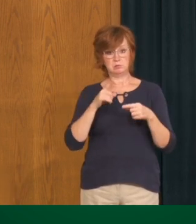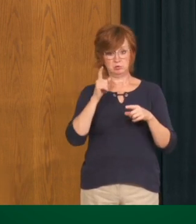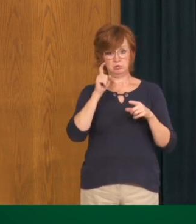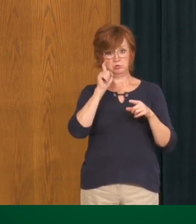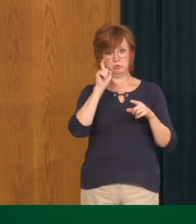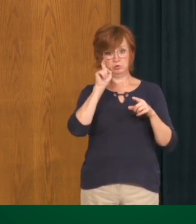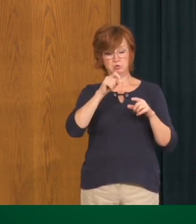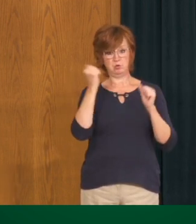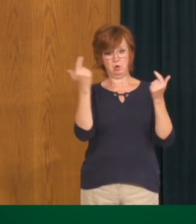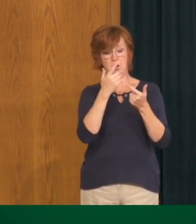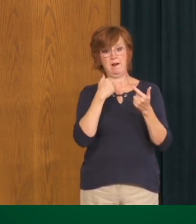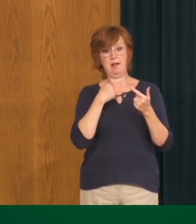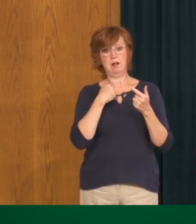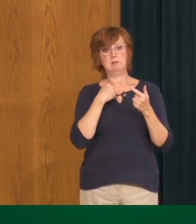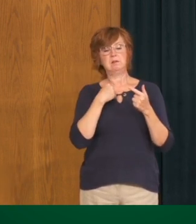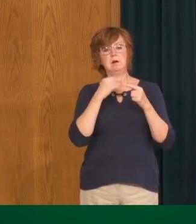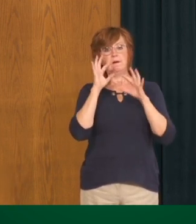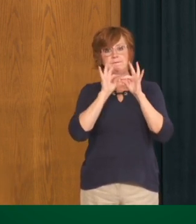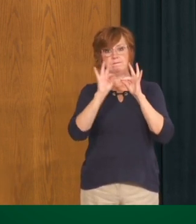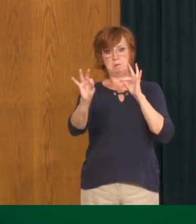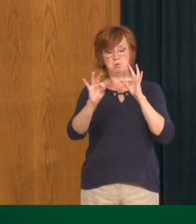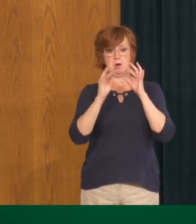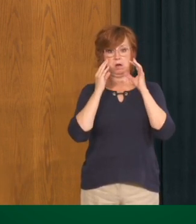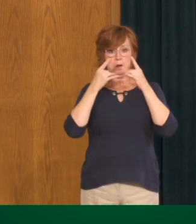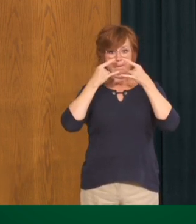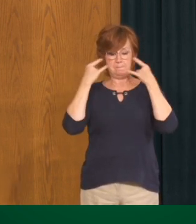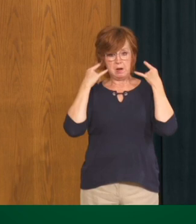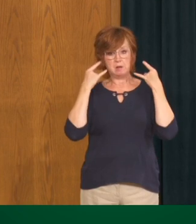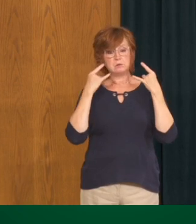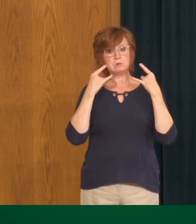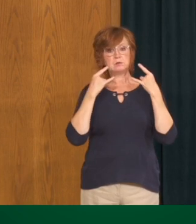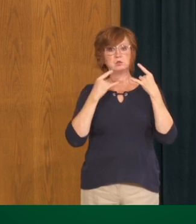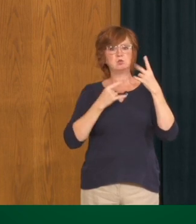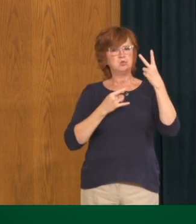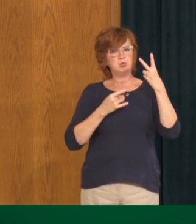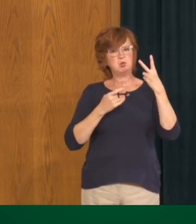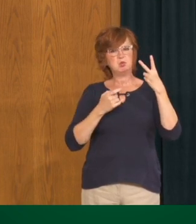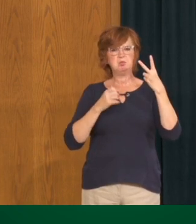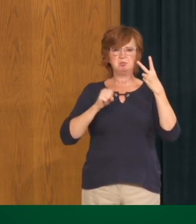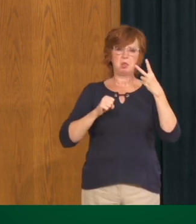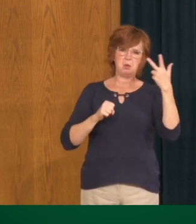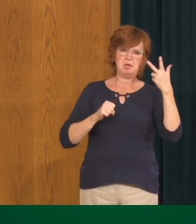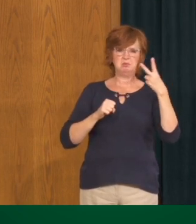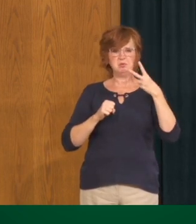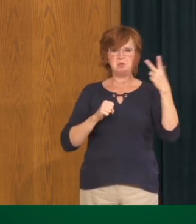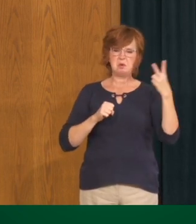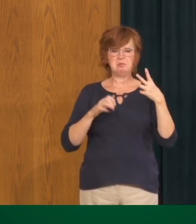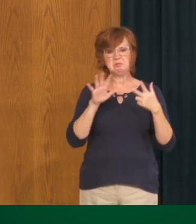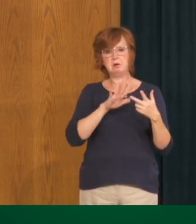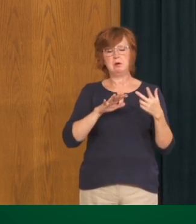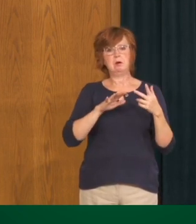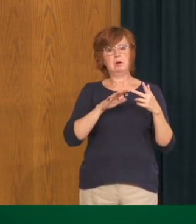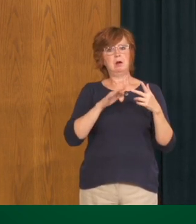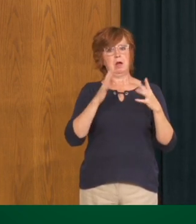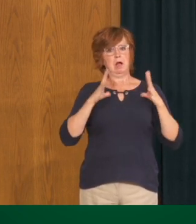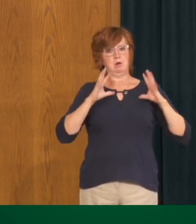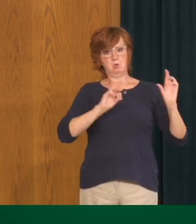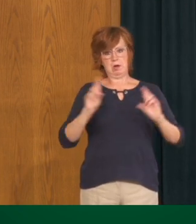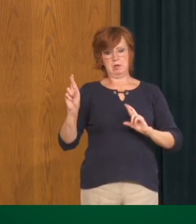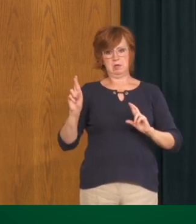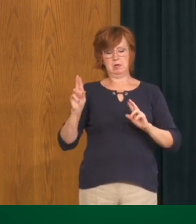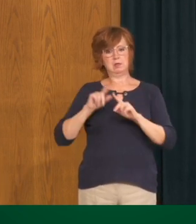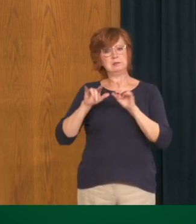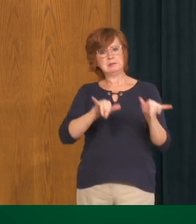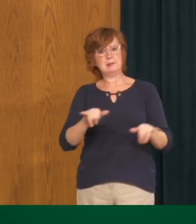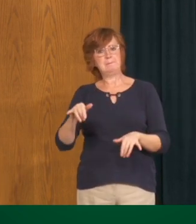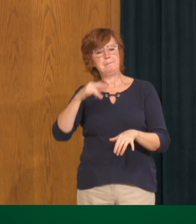to students as well. We really need to have a mask on hand. If you're going to an indoor public place, we can put a mask on. Schools are a bit different. They're